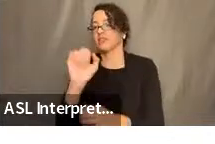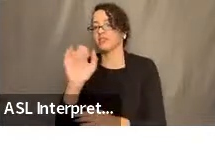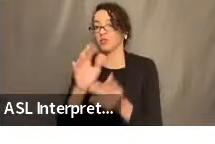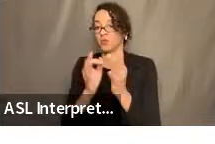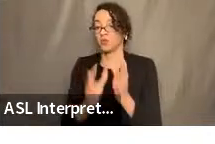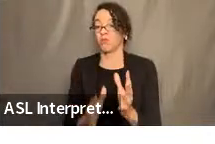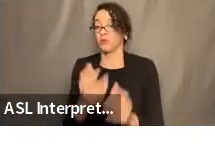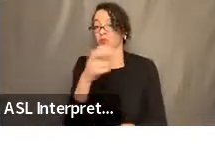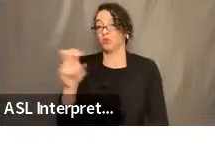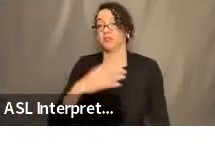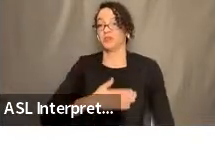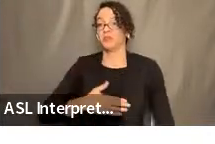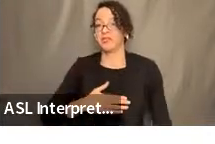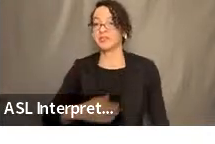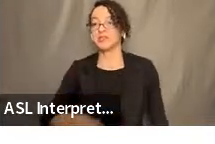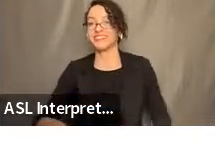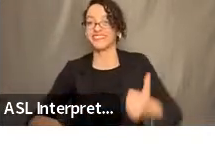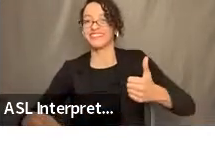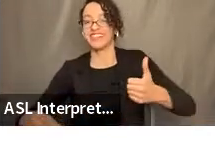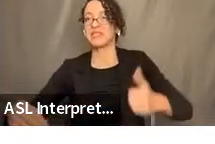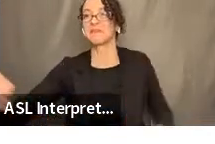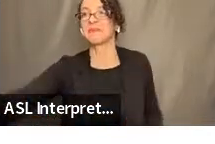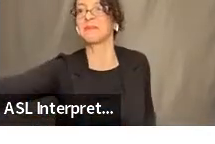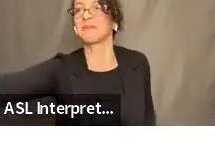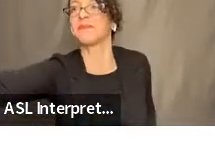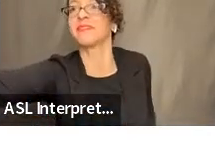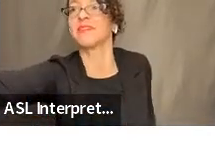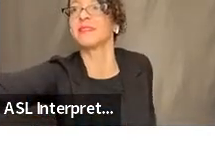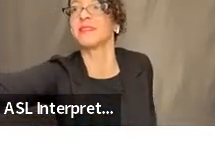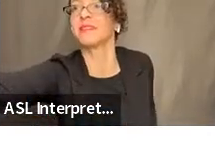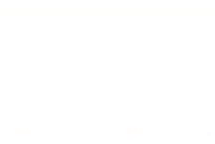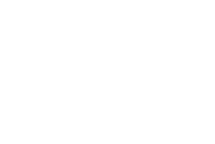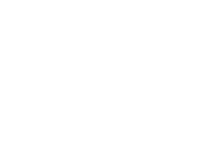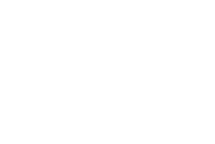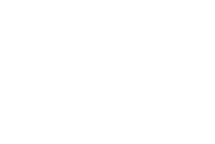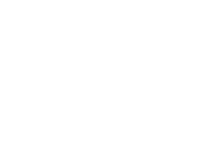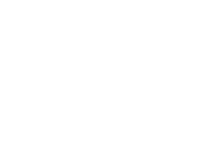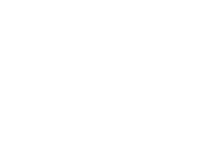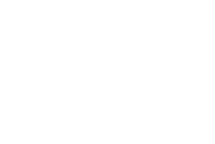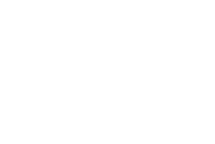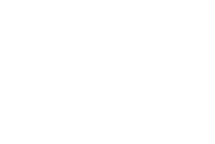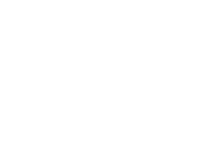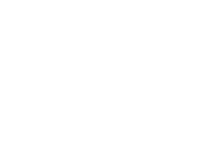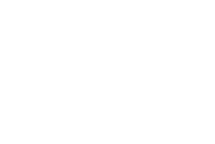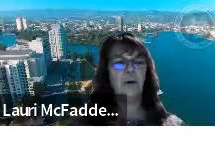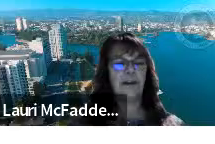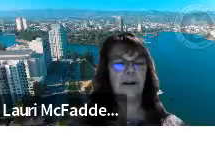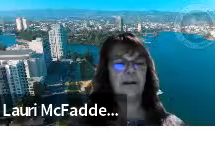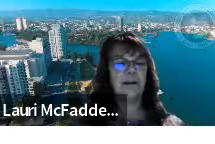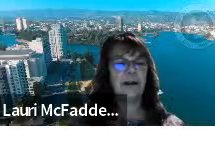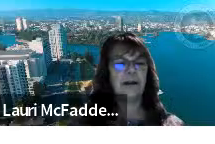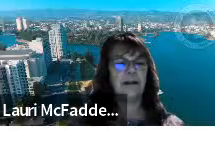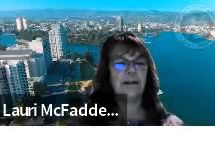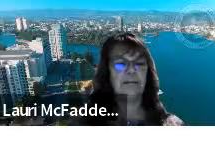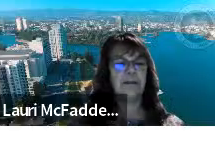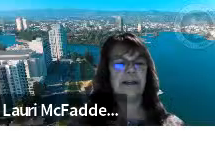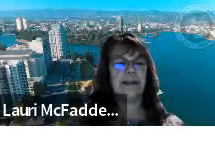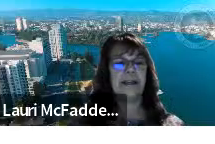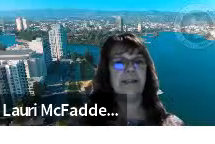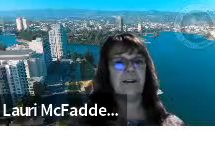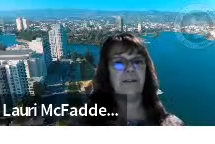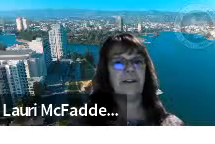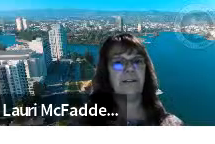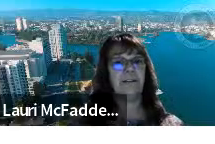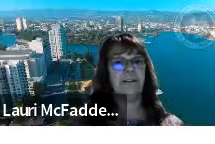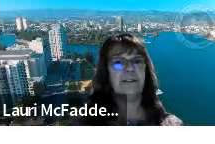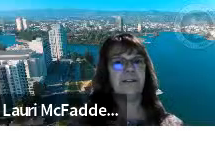please. And Laurie, I will ask for you to put on your video so everybody can see you. Oh, I thought